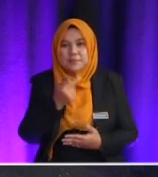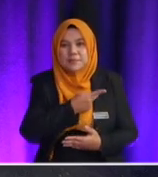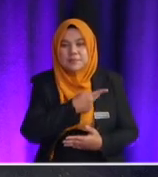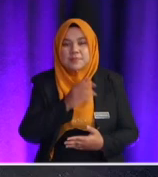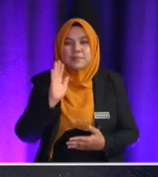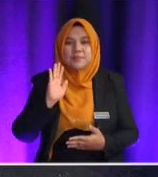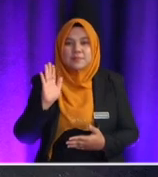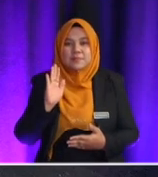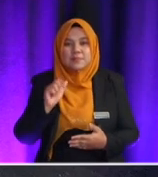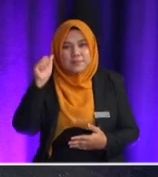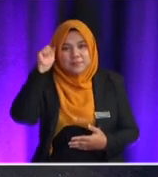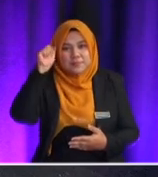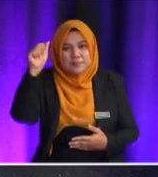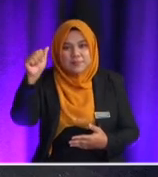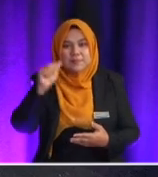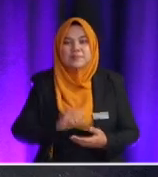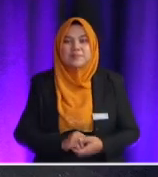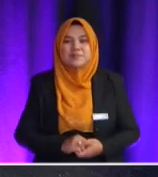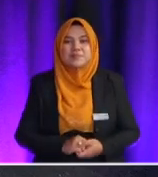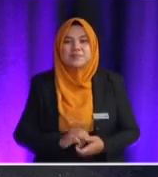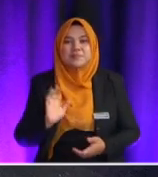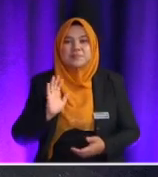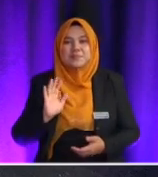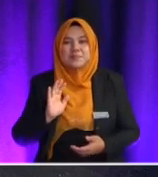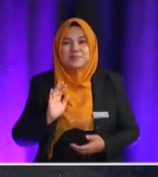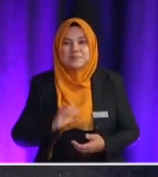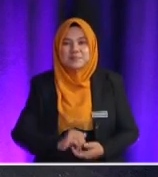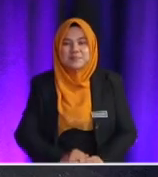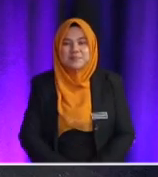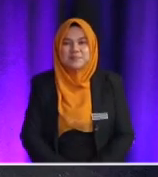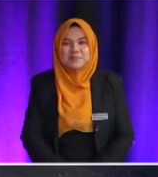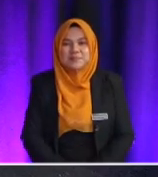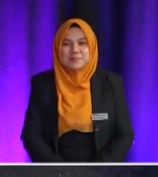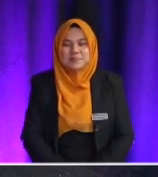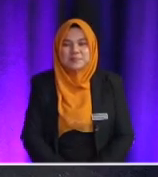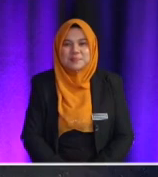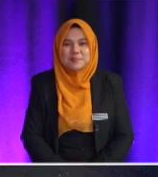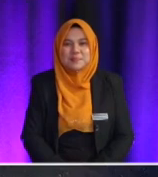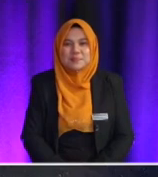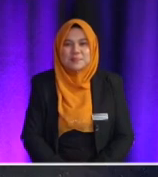assalamualaikum and salam sejahtera. Bye-bye. Take care. Take care.